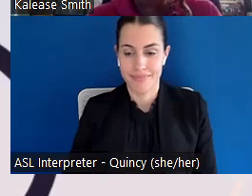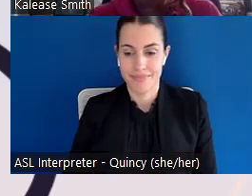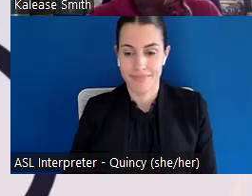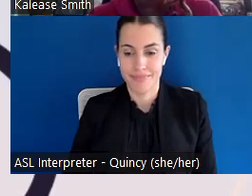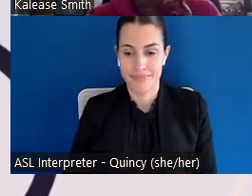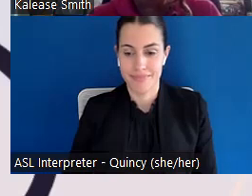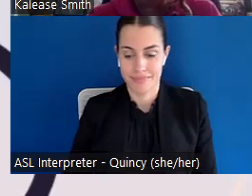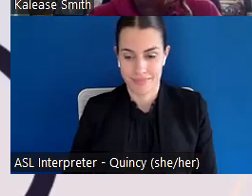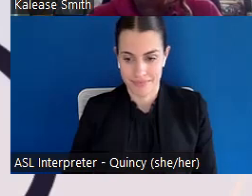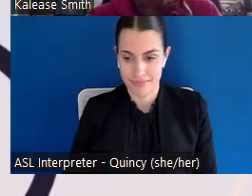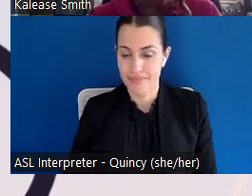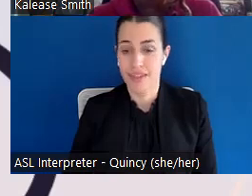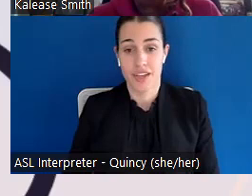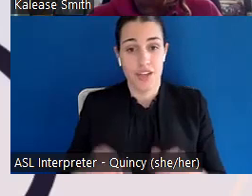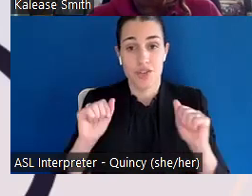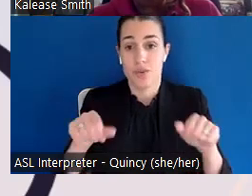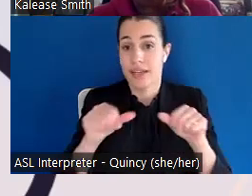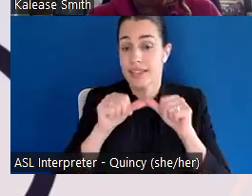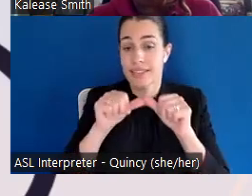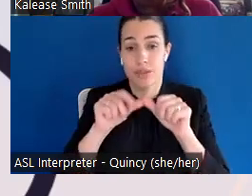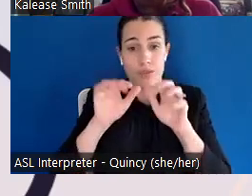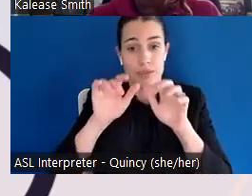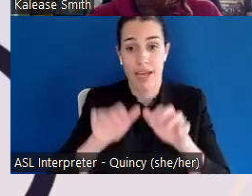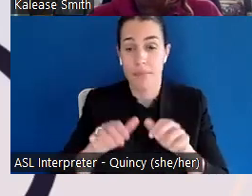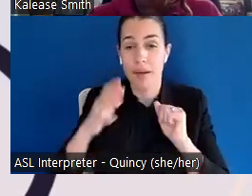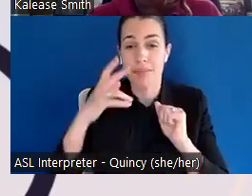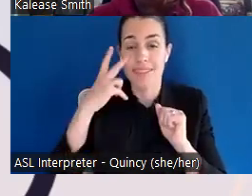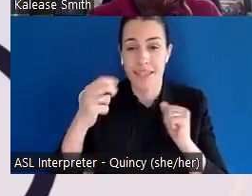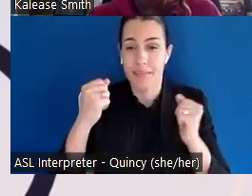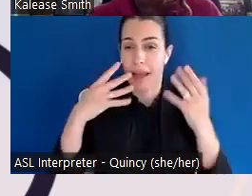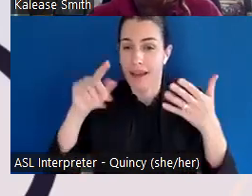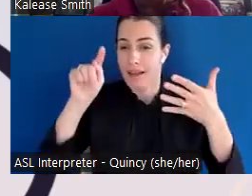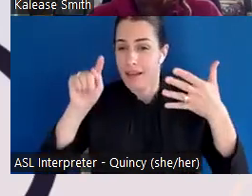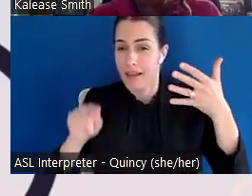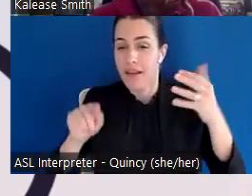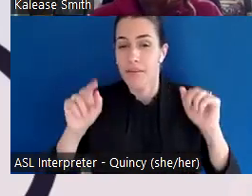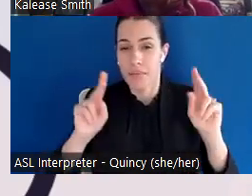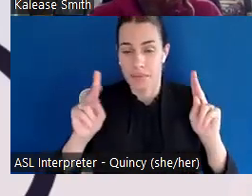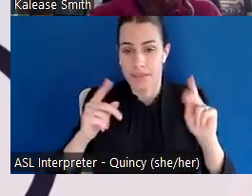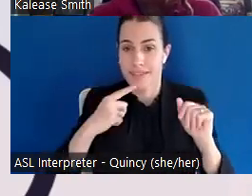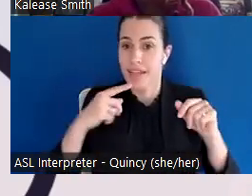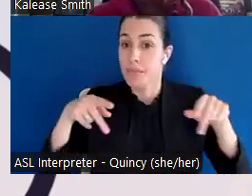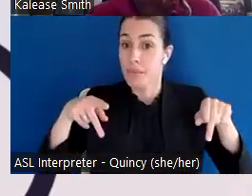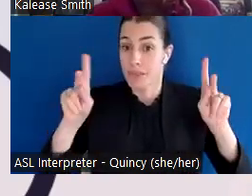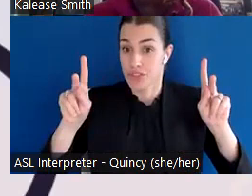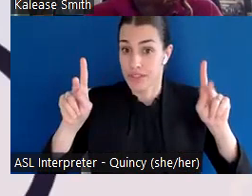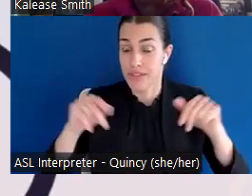Feel free to continue to submit in the chat. I'm seeing a lot of commonalities. We have some people saying permission,